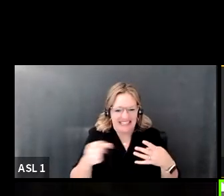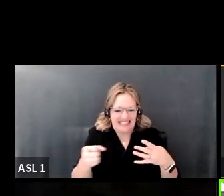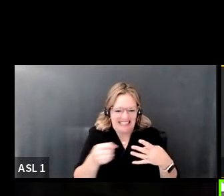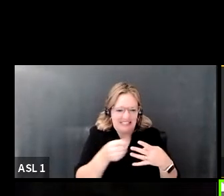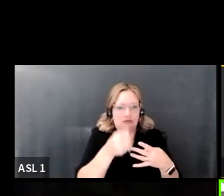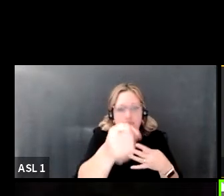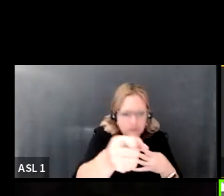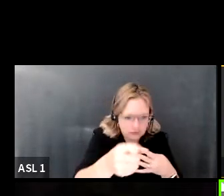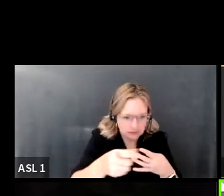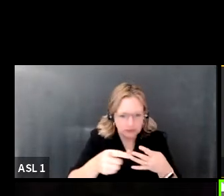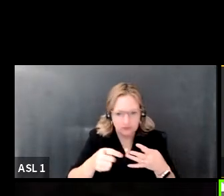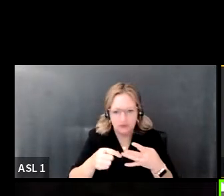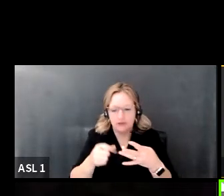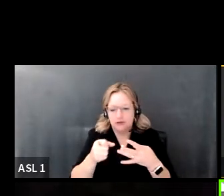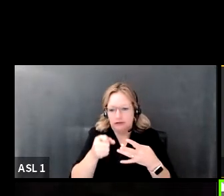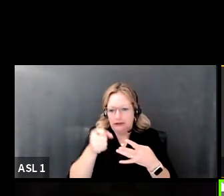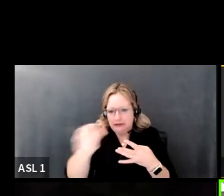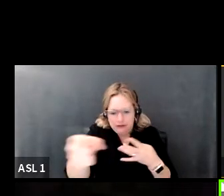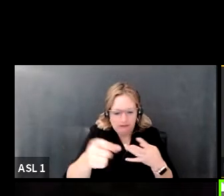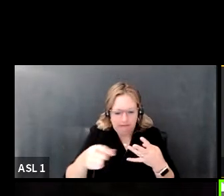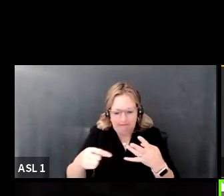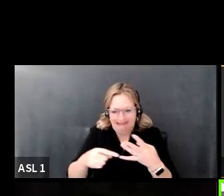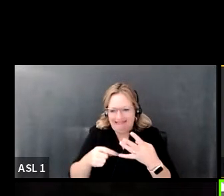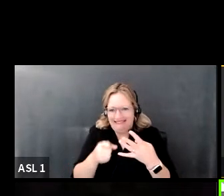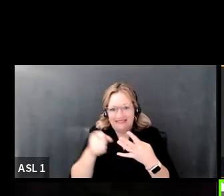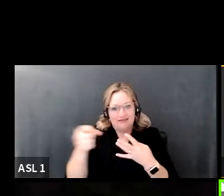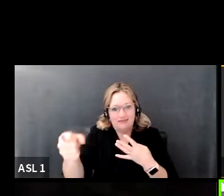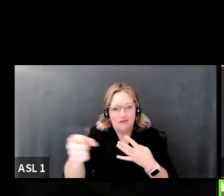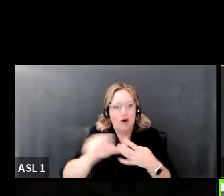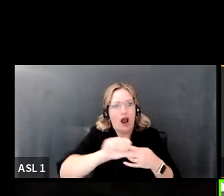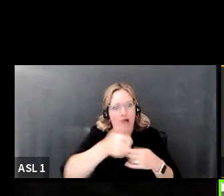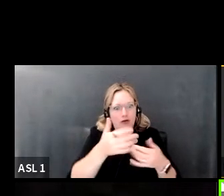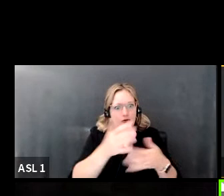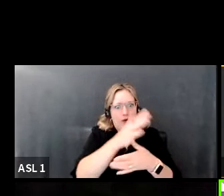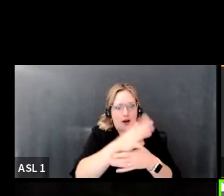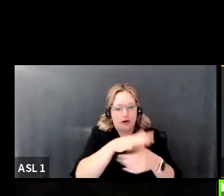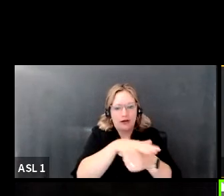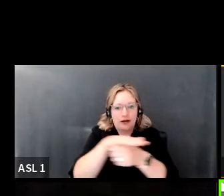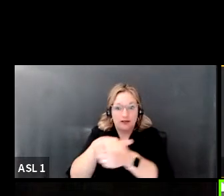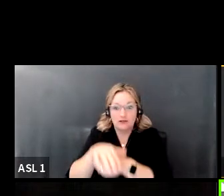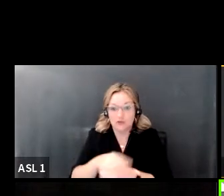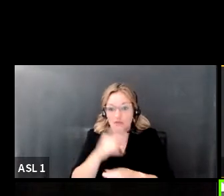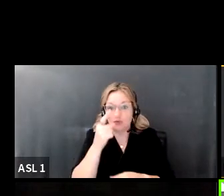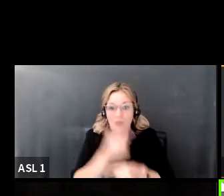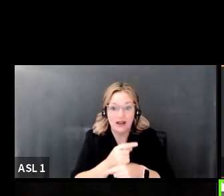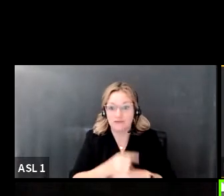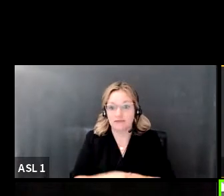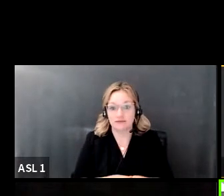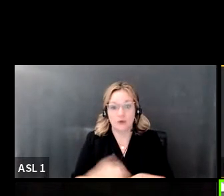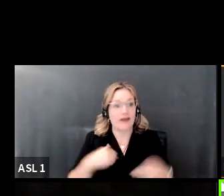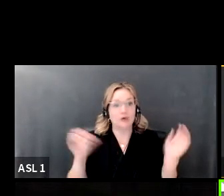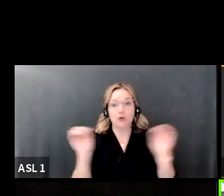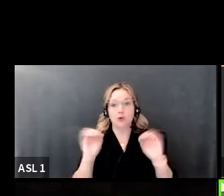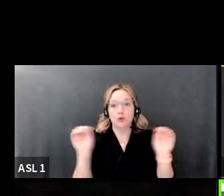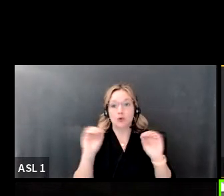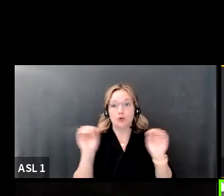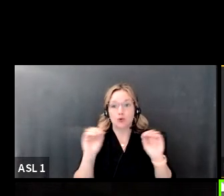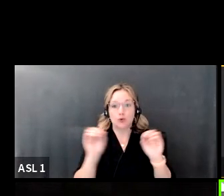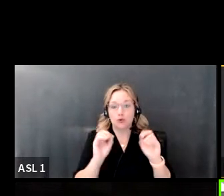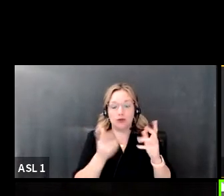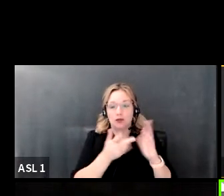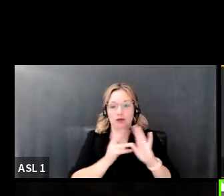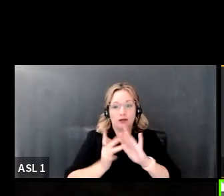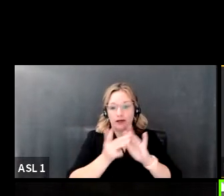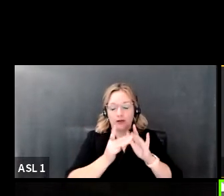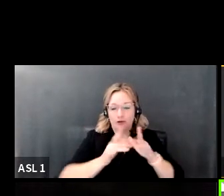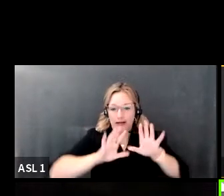are zero people working in our cyber crime unit we are one of the few major police services that don't do not have that capability